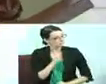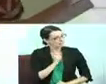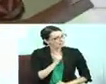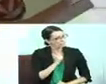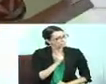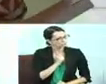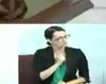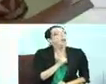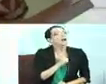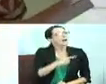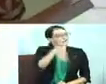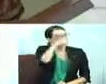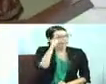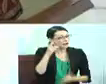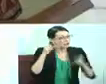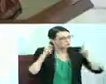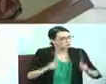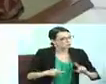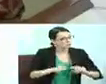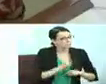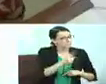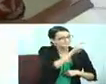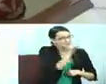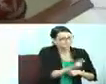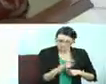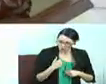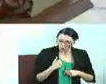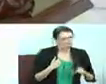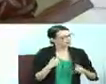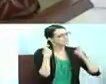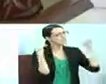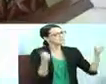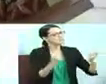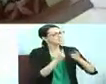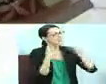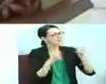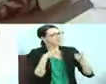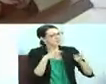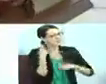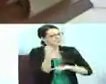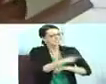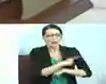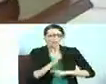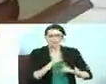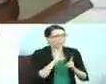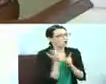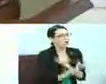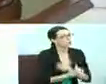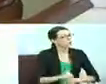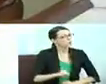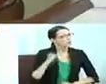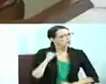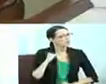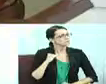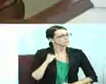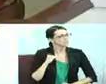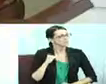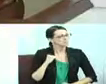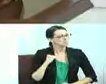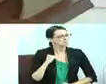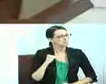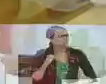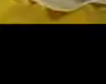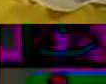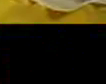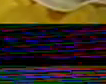celebrate Juneteenth with a cultural pride and humble reverence. That's my red soda pop up there.